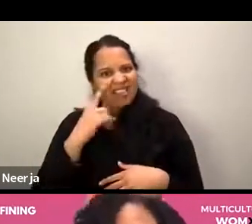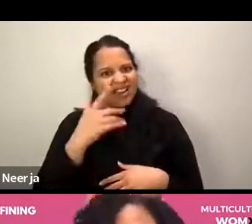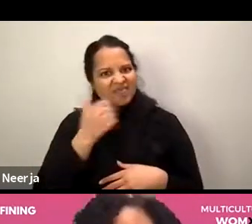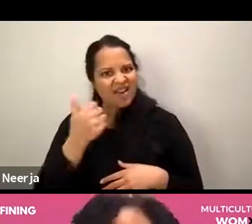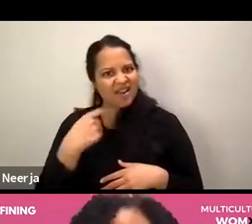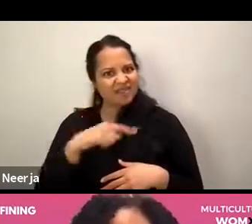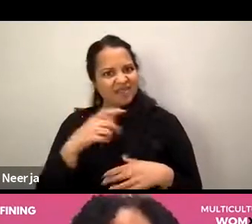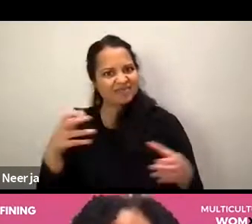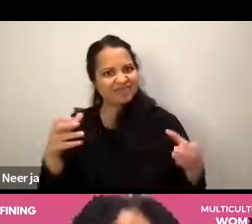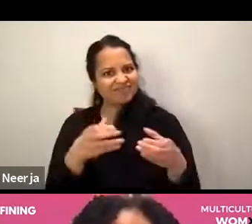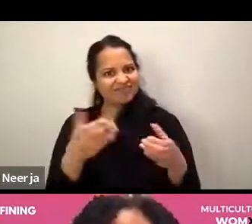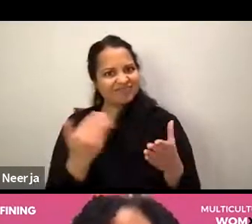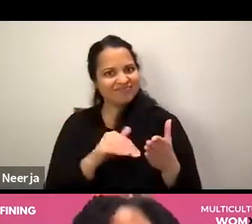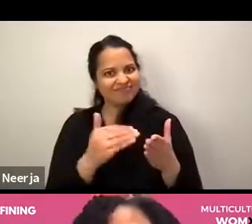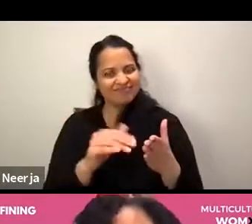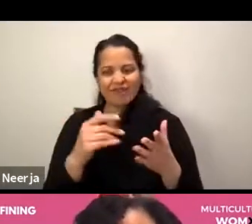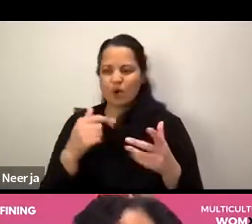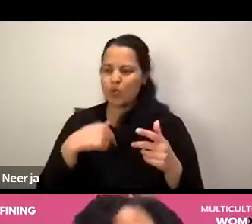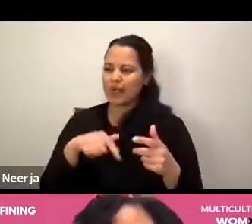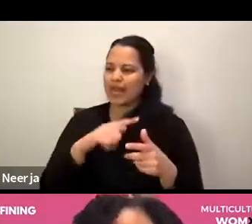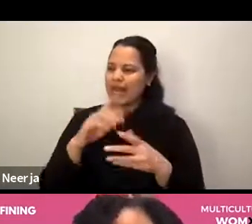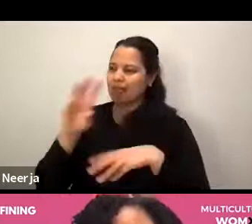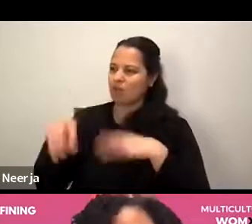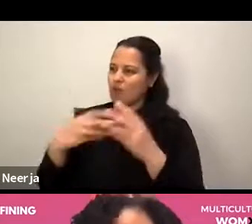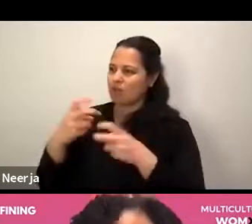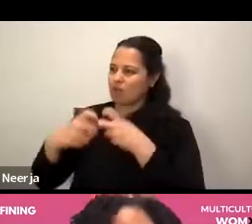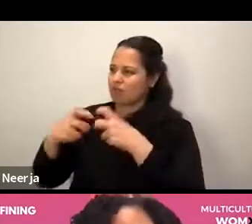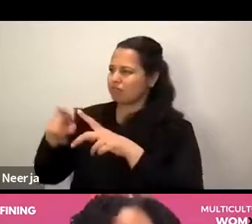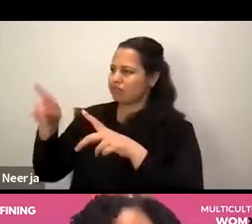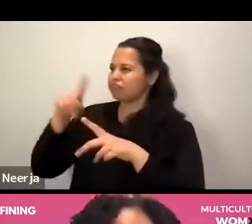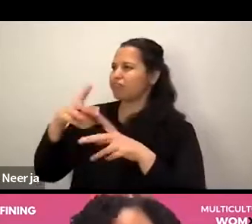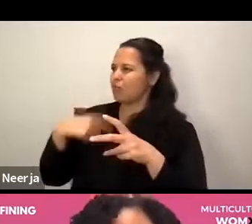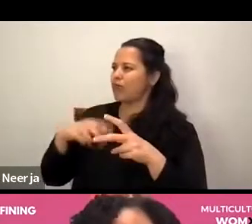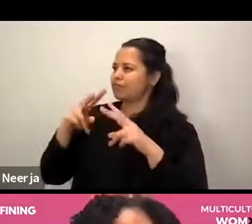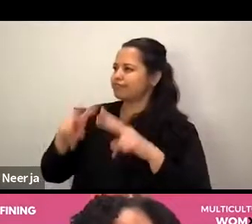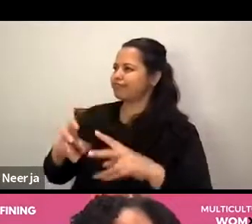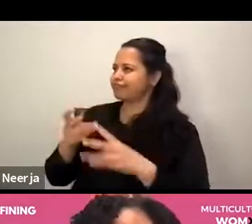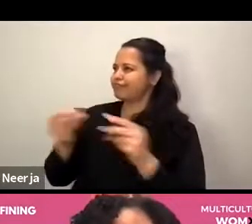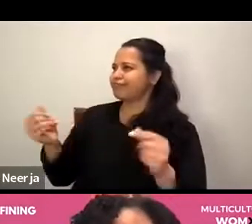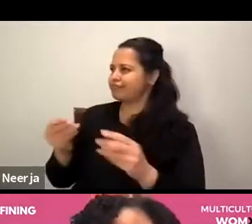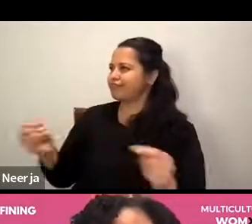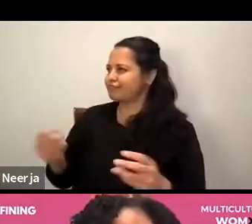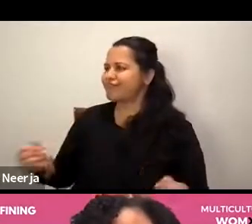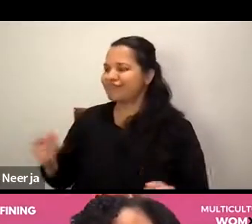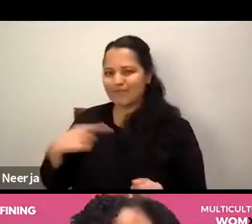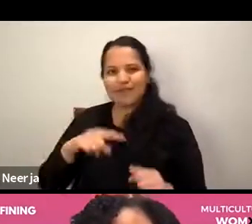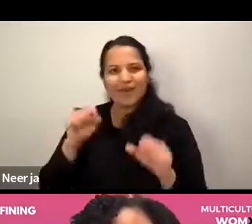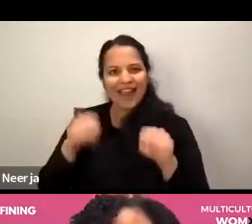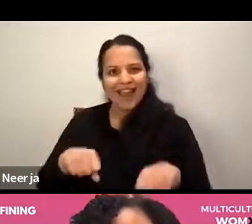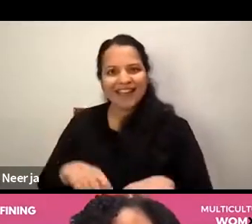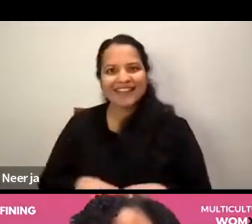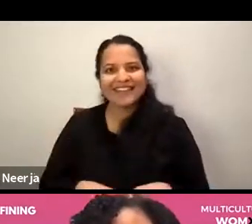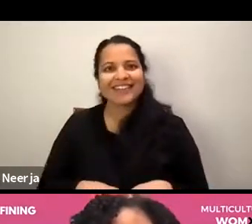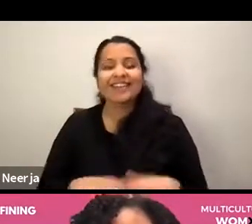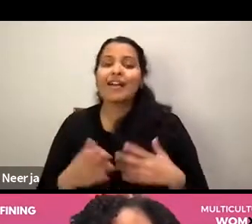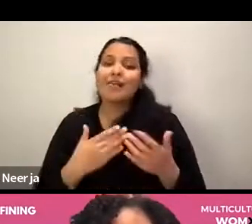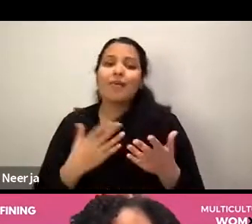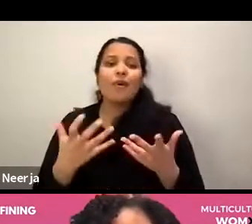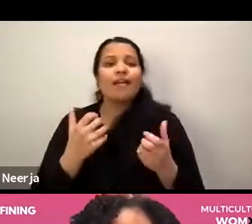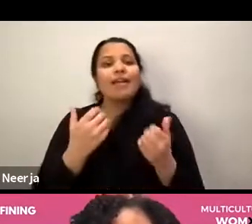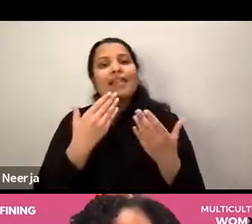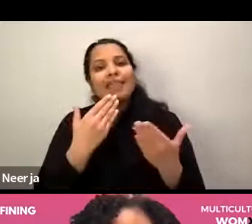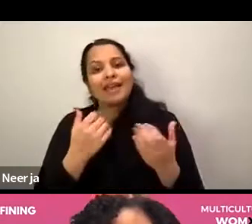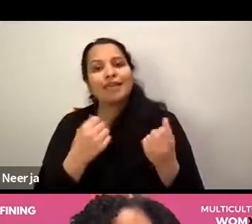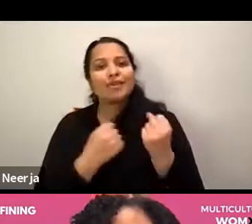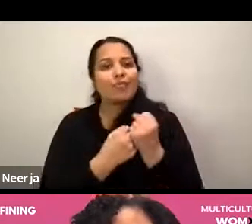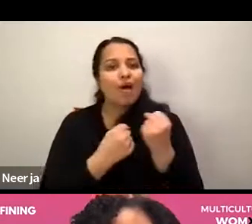world problems here. I think we can do this. So with that, we are going to, first of all, I want to thank our sponsors again